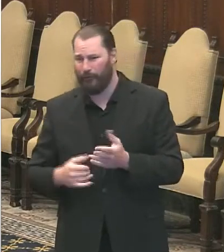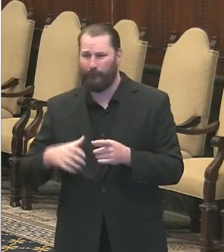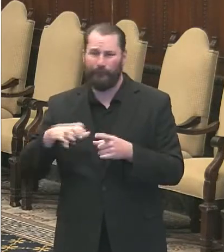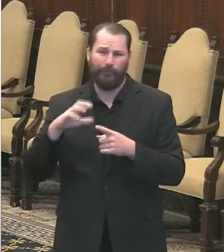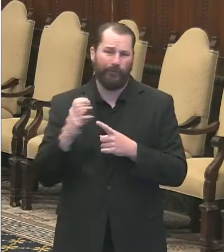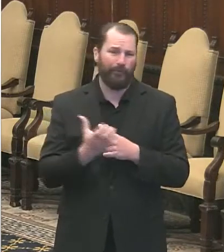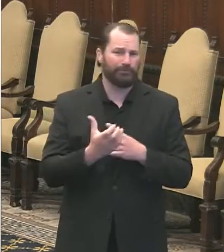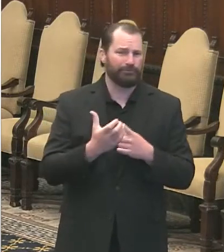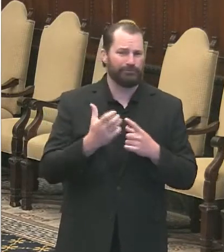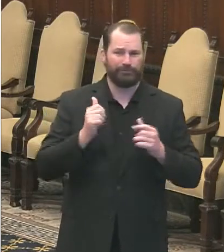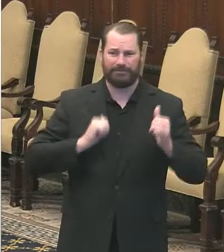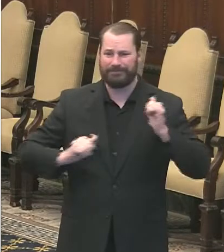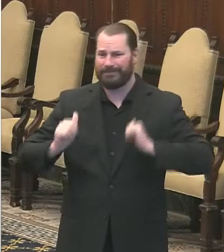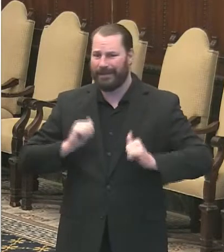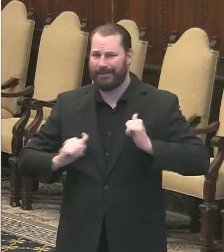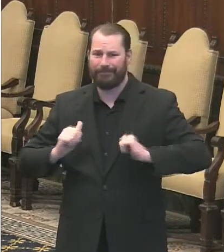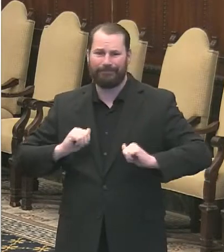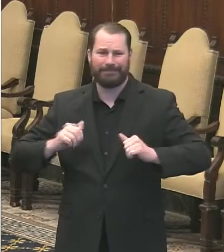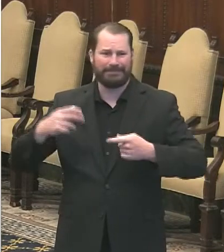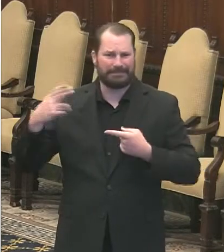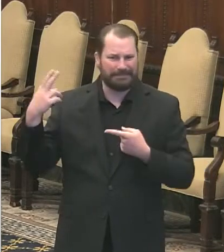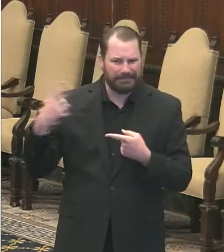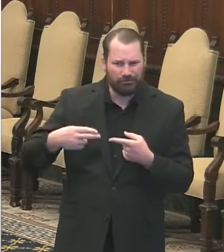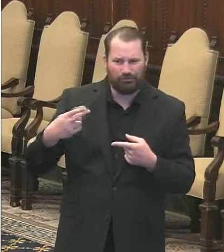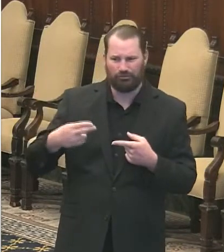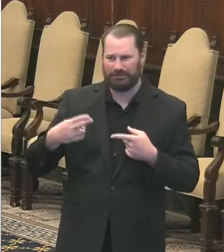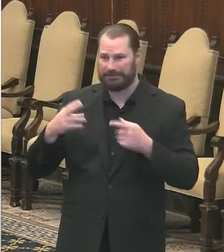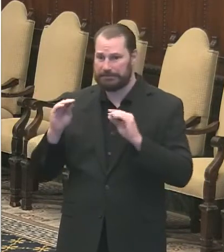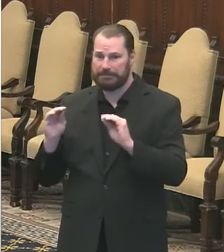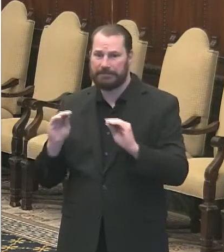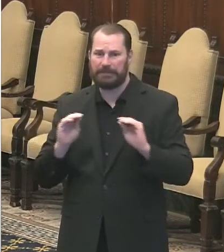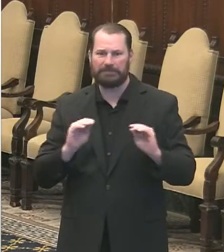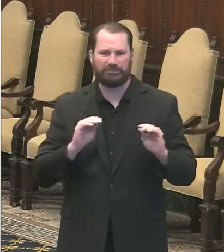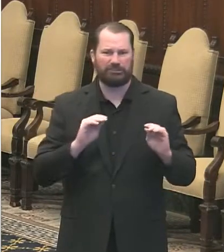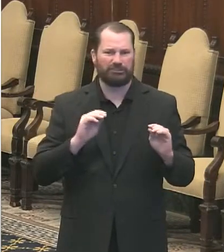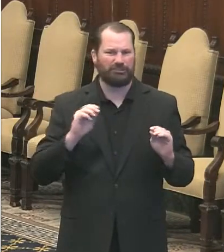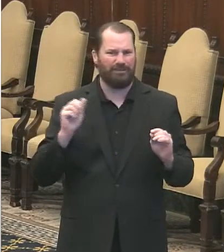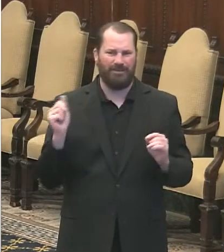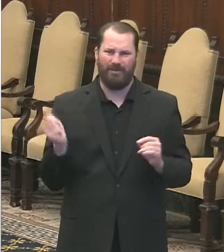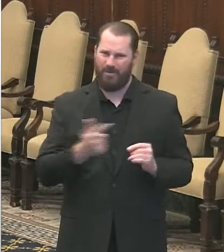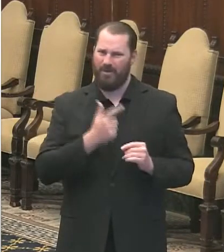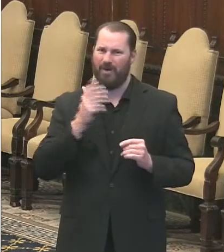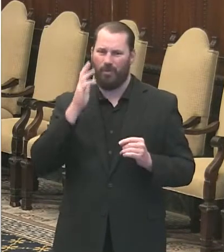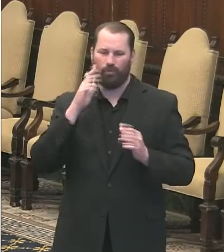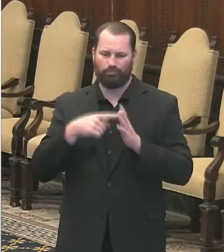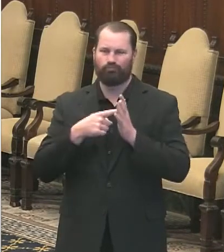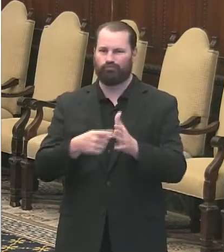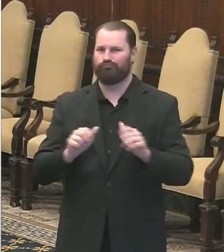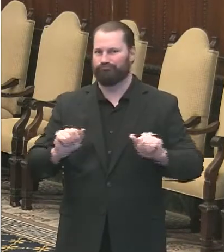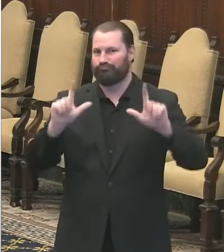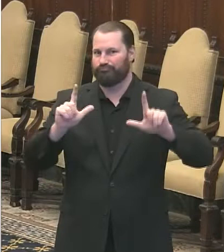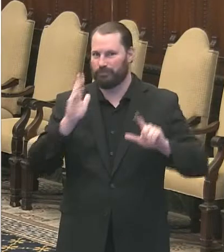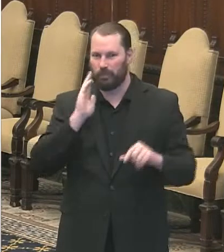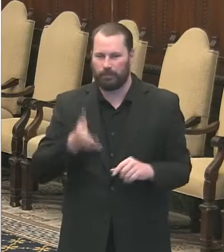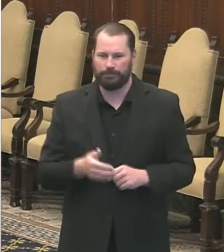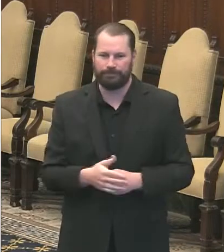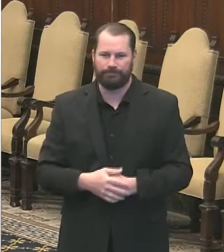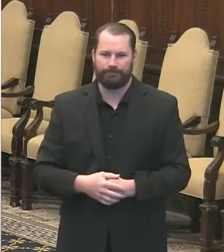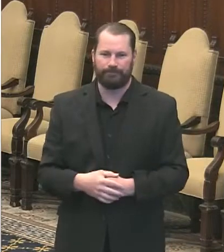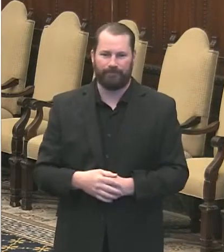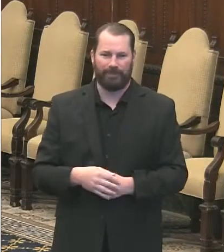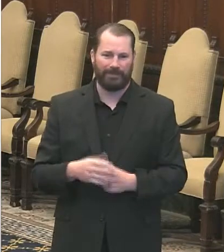history, education, all back again this year and all available from the safety and comfort of